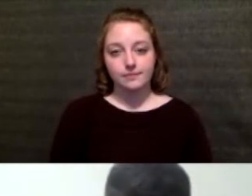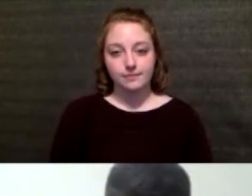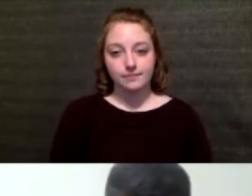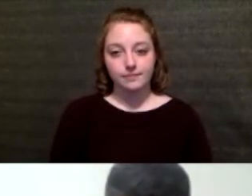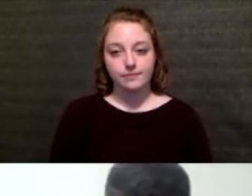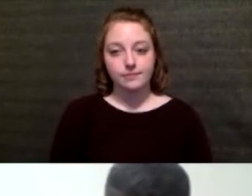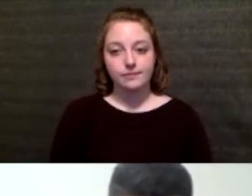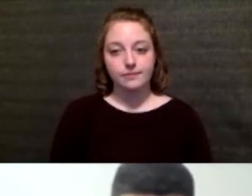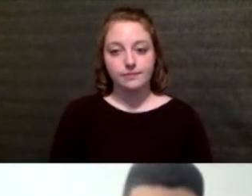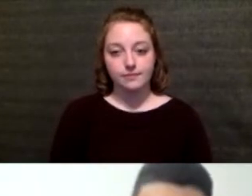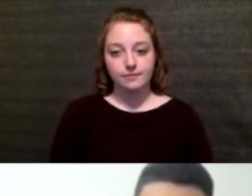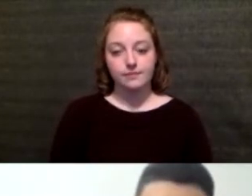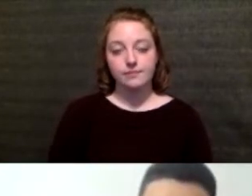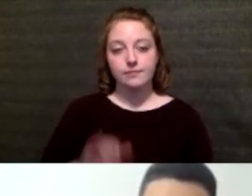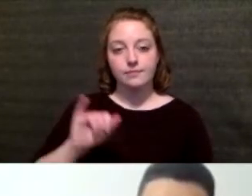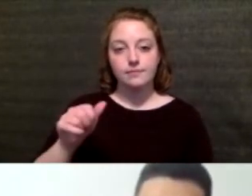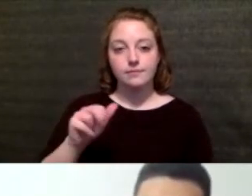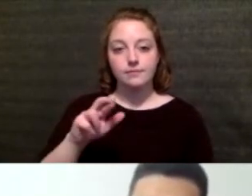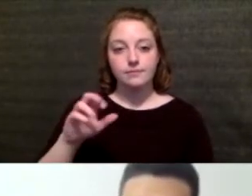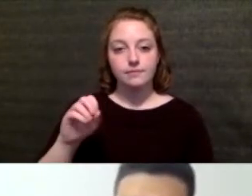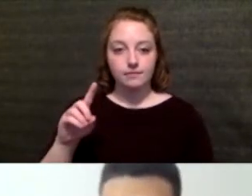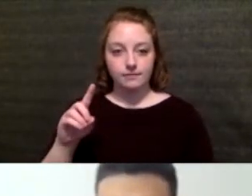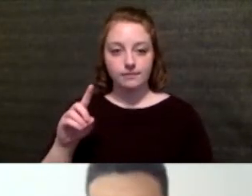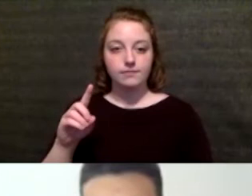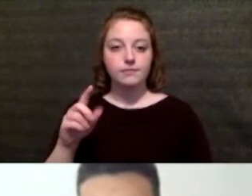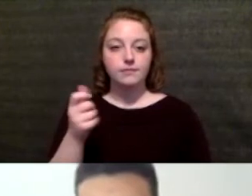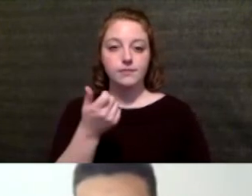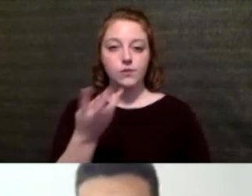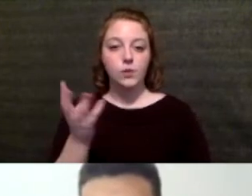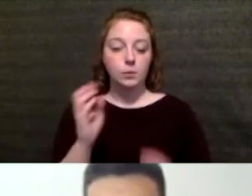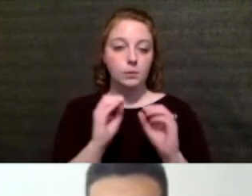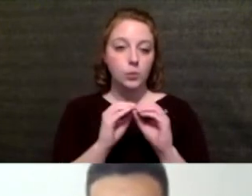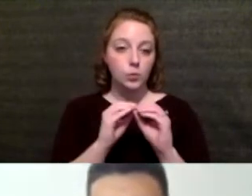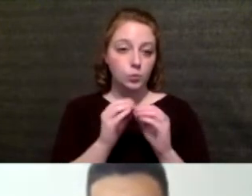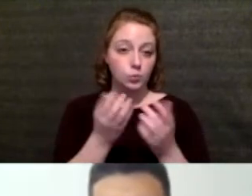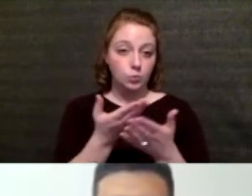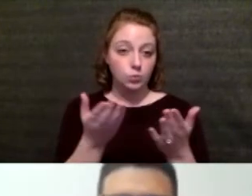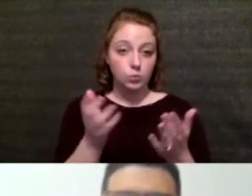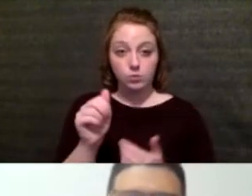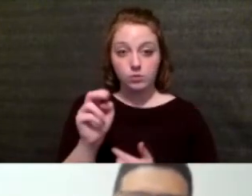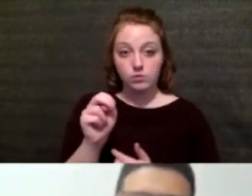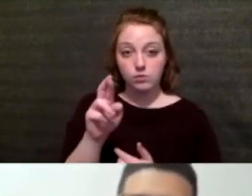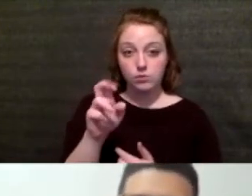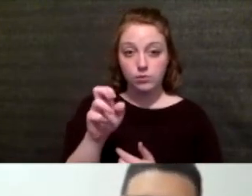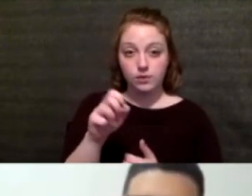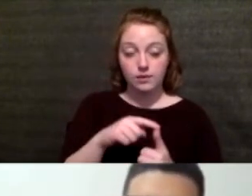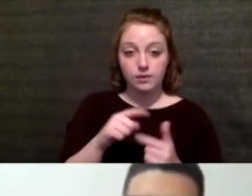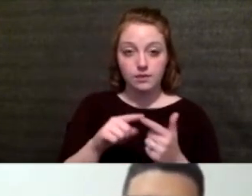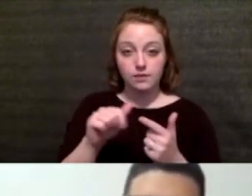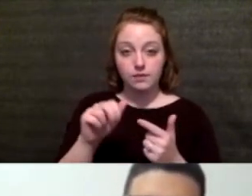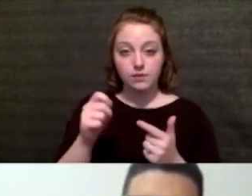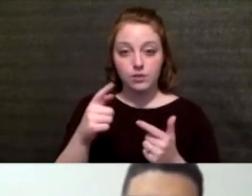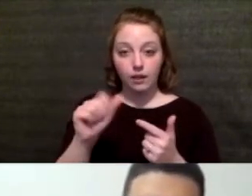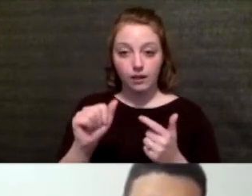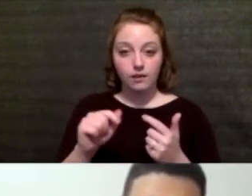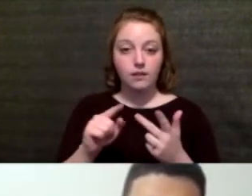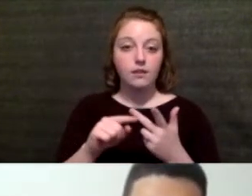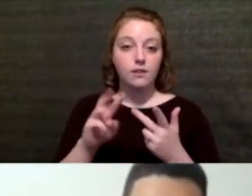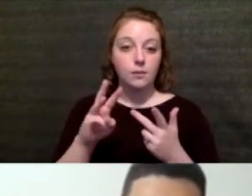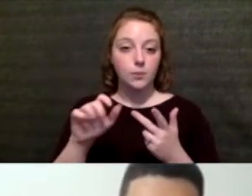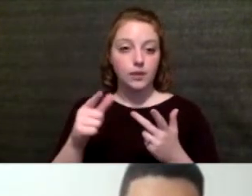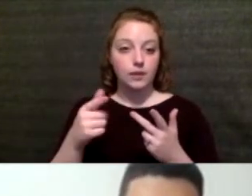There are a few more that I'll see haven't chimed in, uh, Andre, Angela, or Ms. Wilhelm Crater, anything y'all want to add?